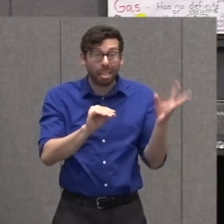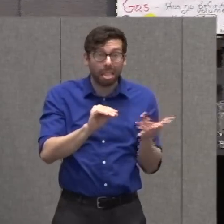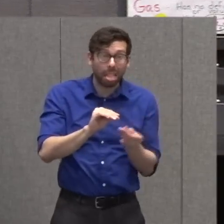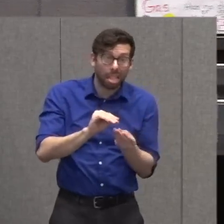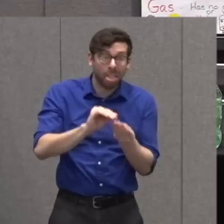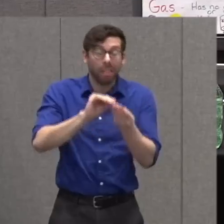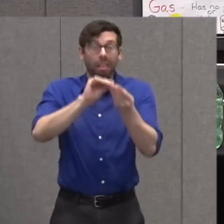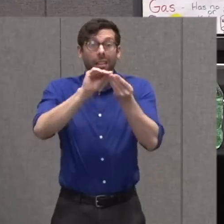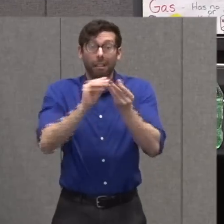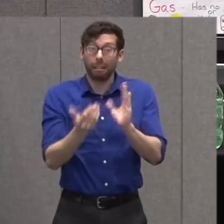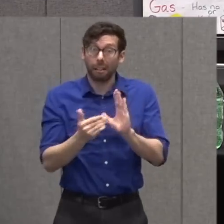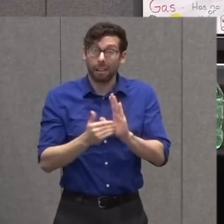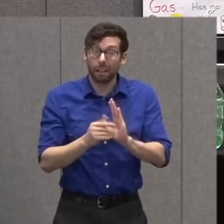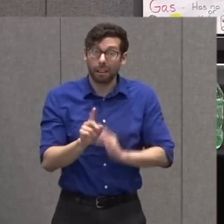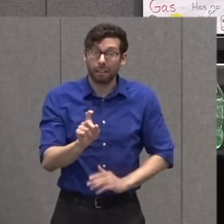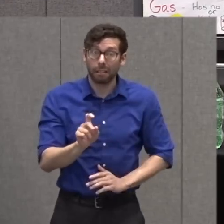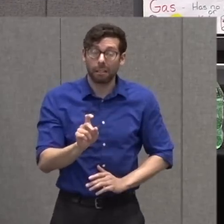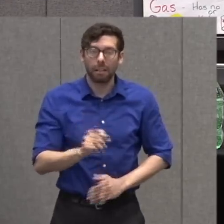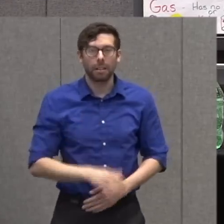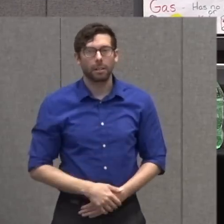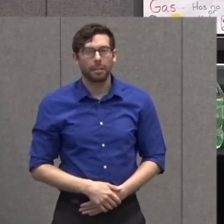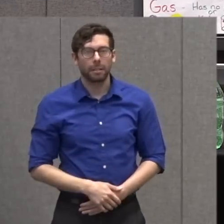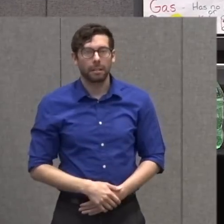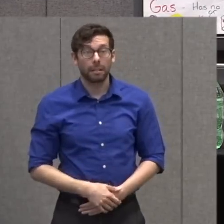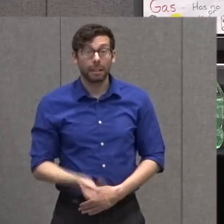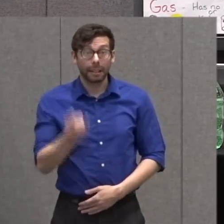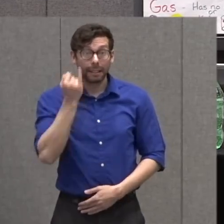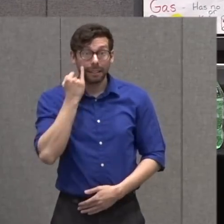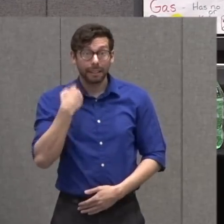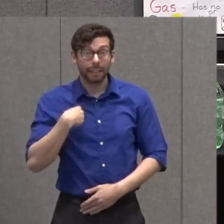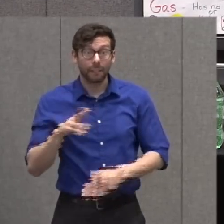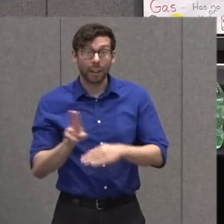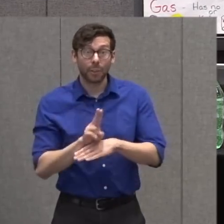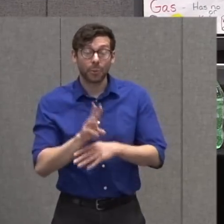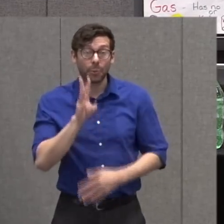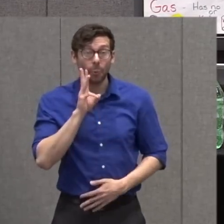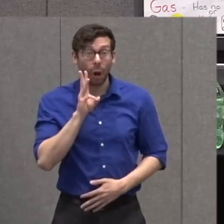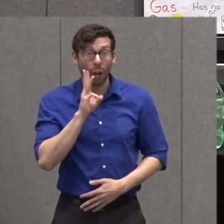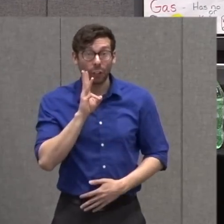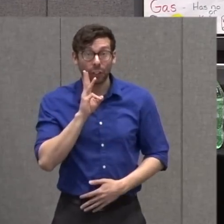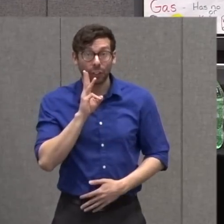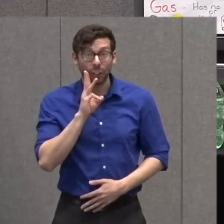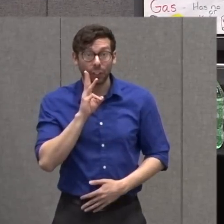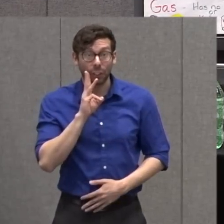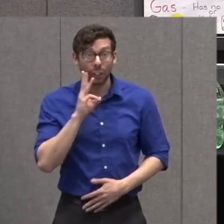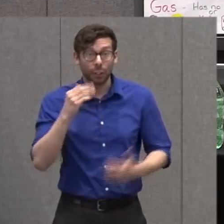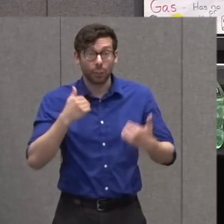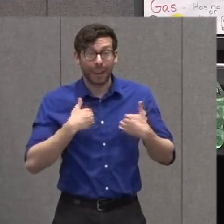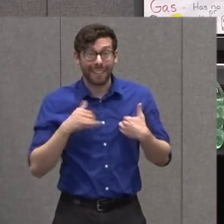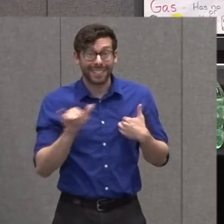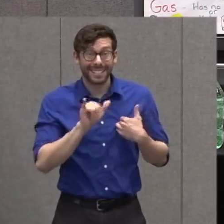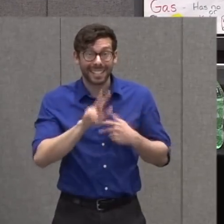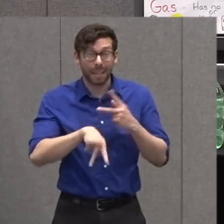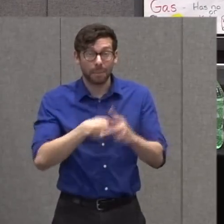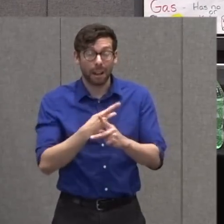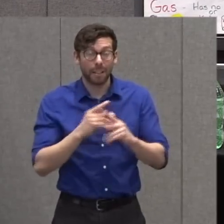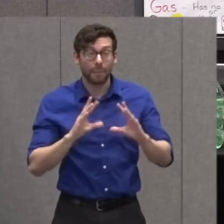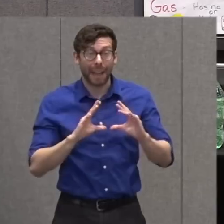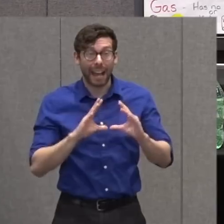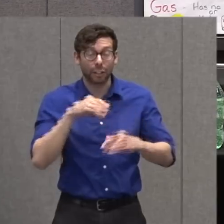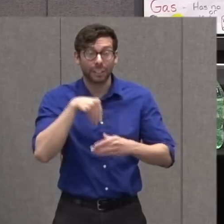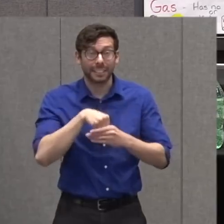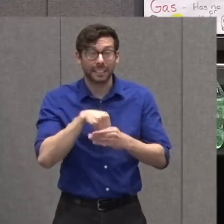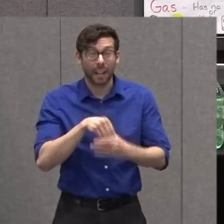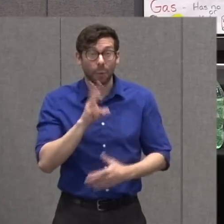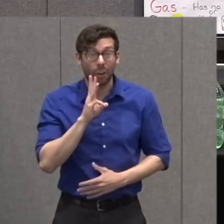kind of thing. So if I used water, do I have that form of matter in my water? Well, not that water, but